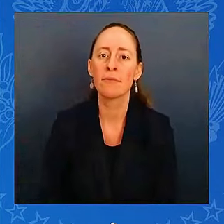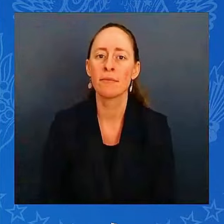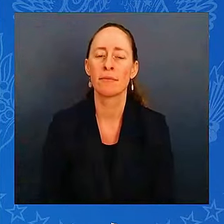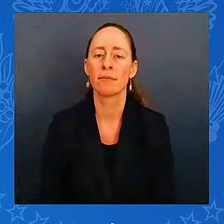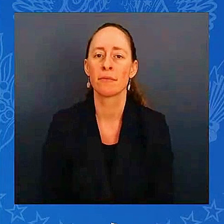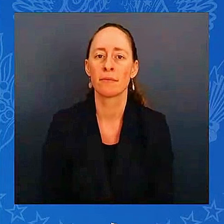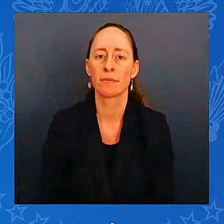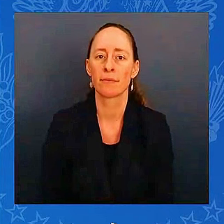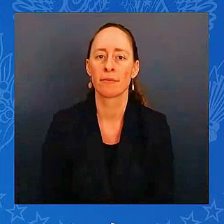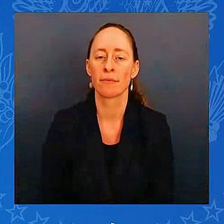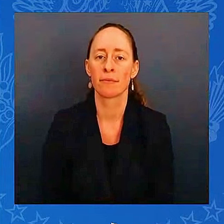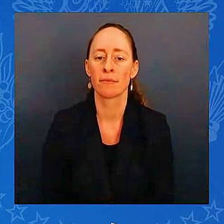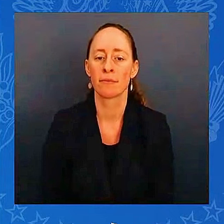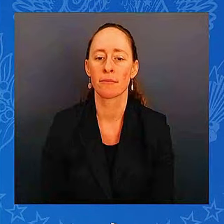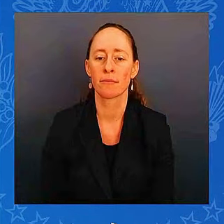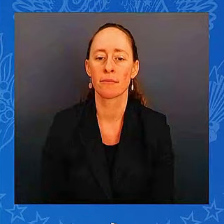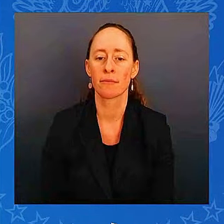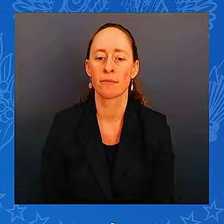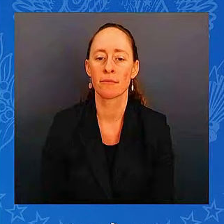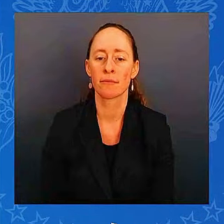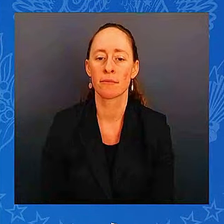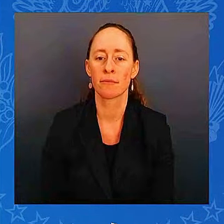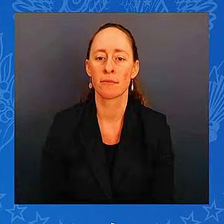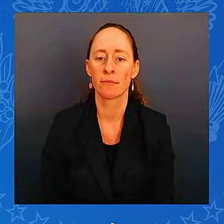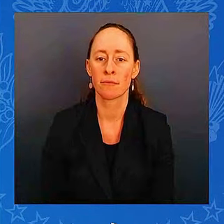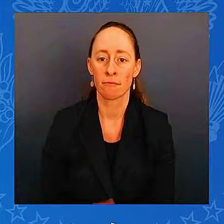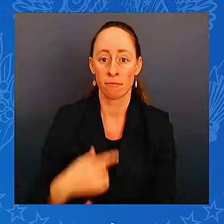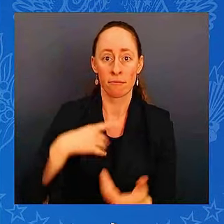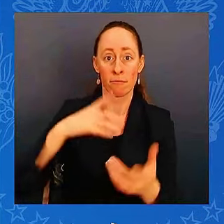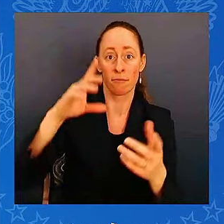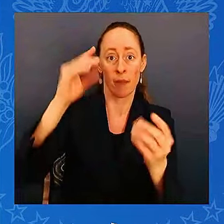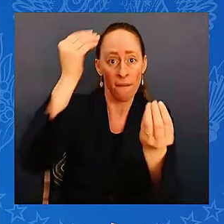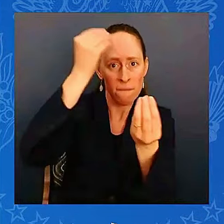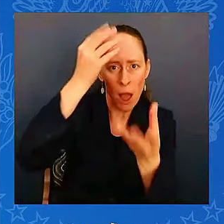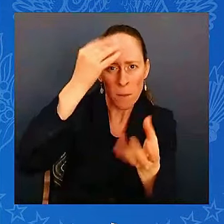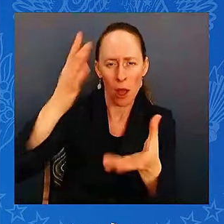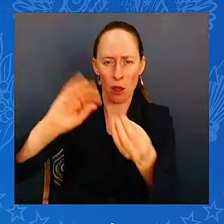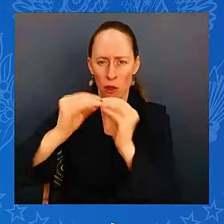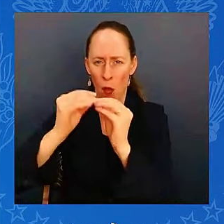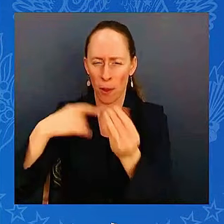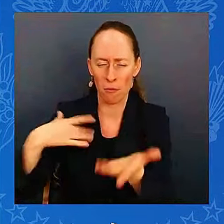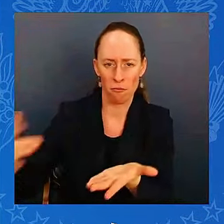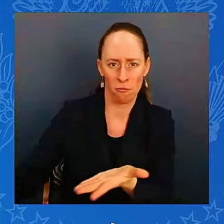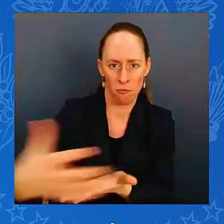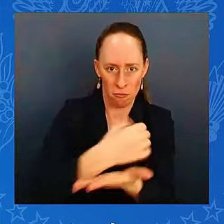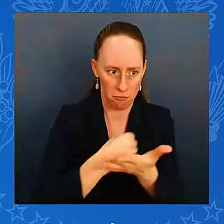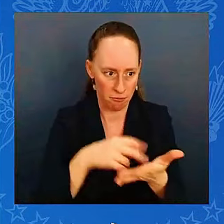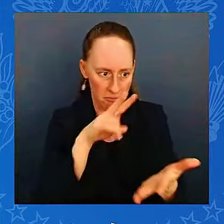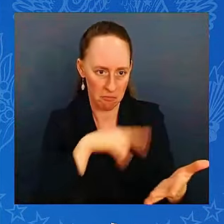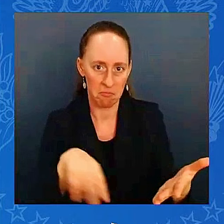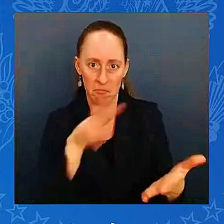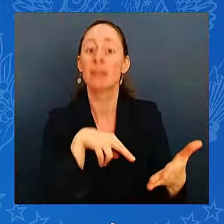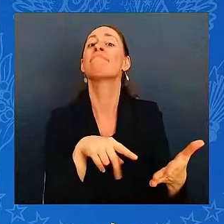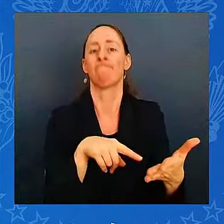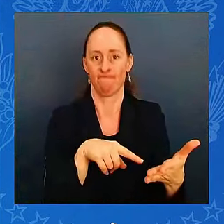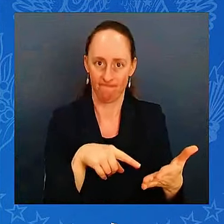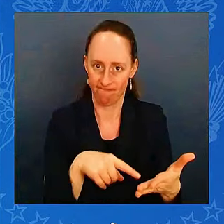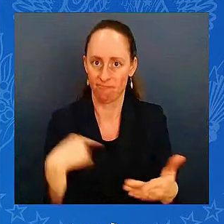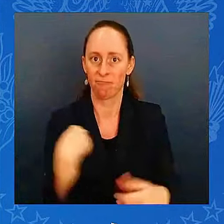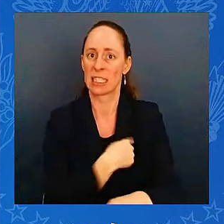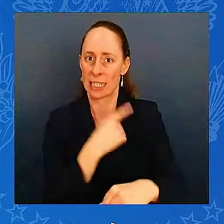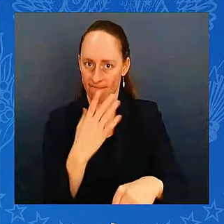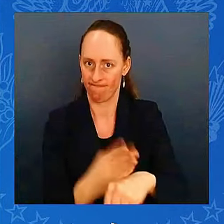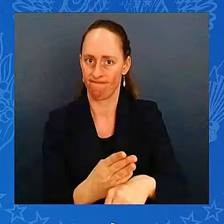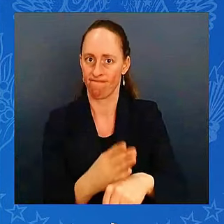is encouraging and confirms that we have strengthened our efforts to combat drug trafficking and transnational